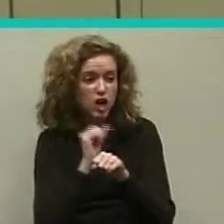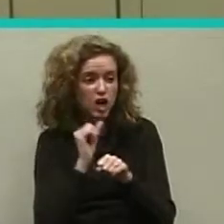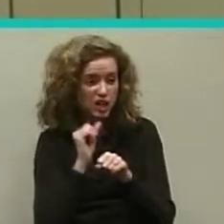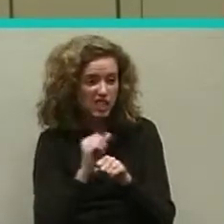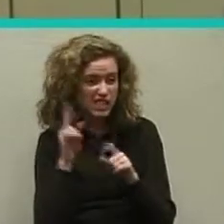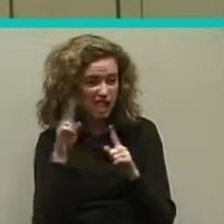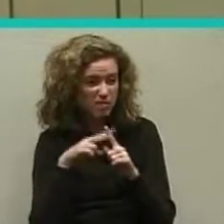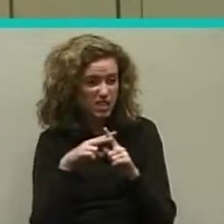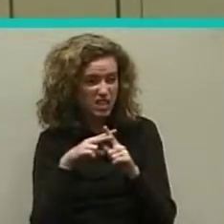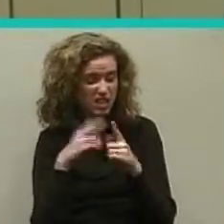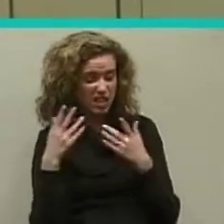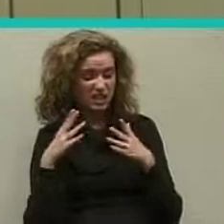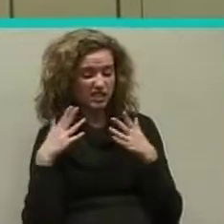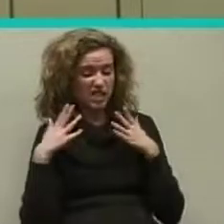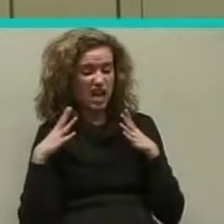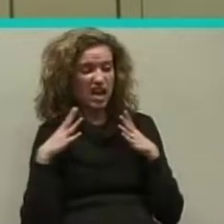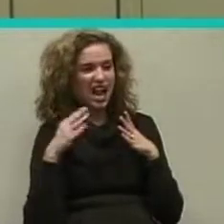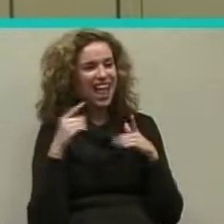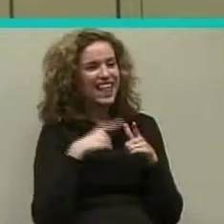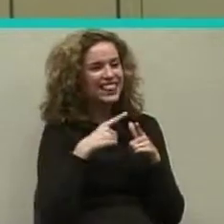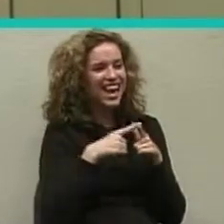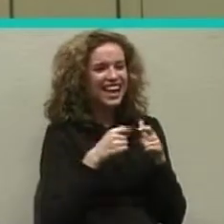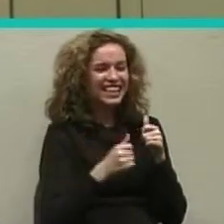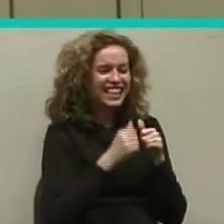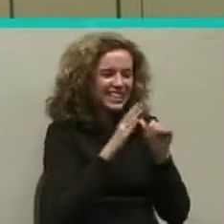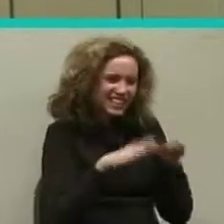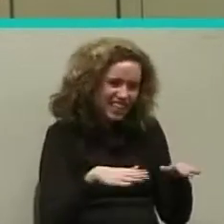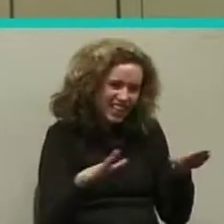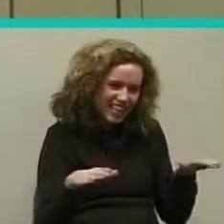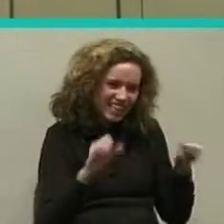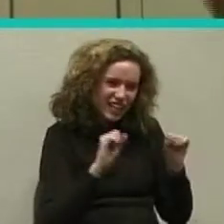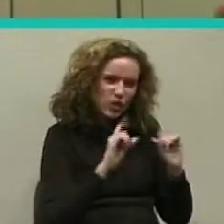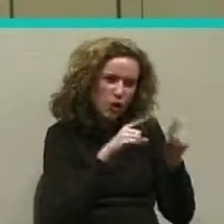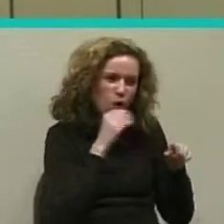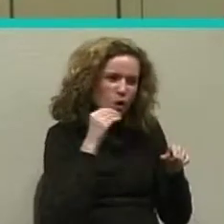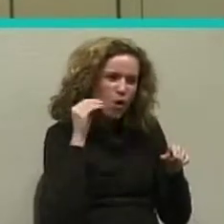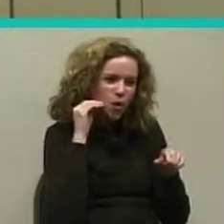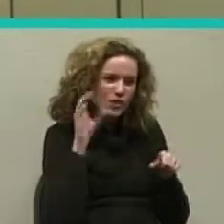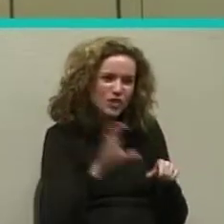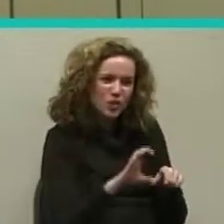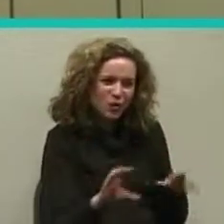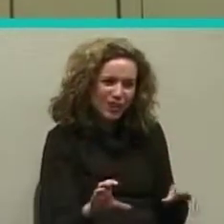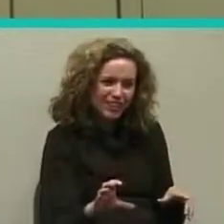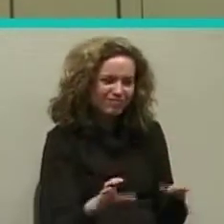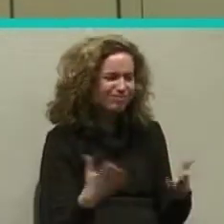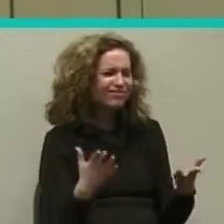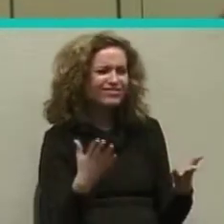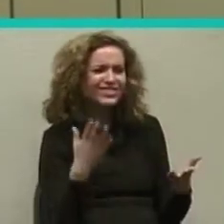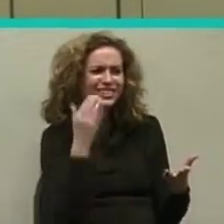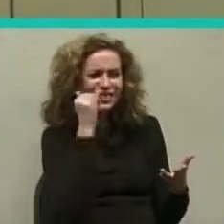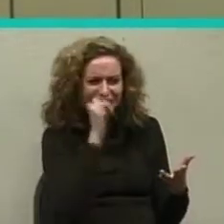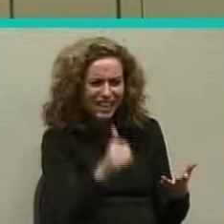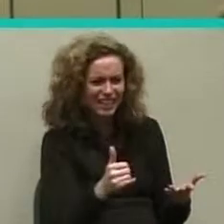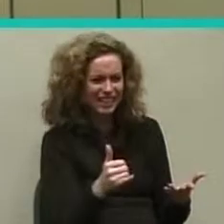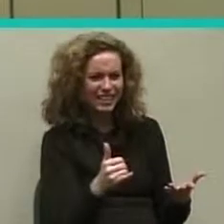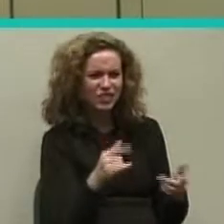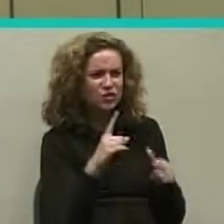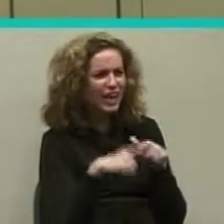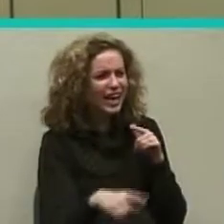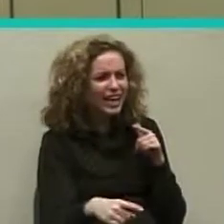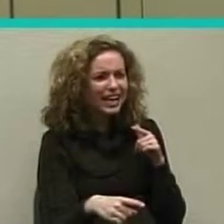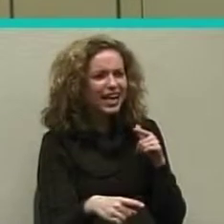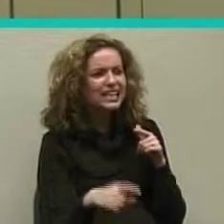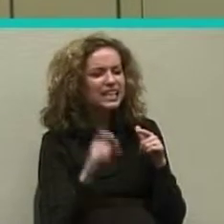and every kid can go home and do effectively is ludicrous. It either has to be done such